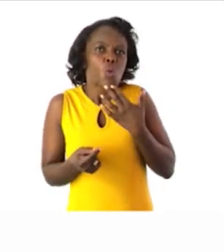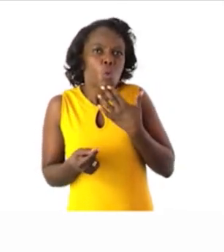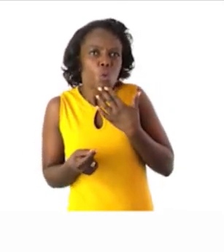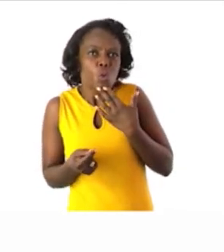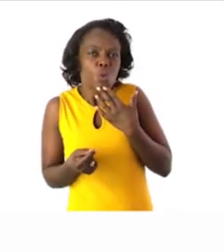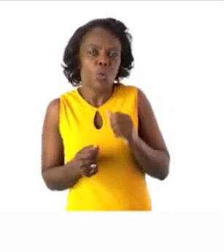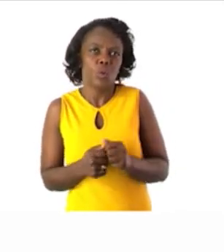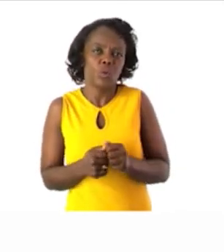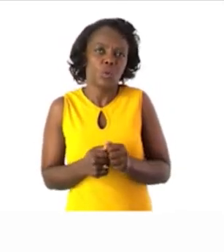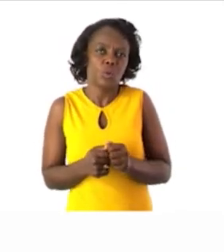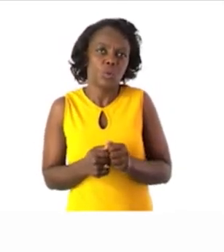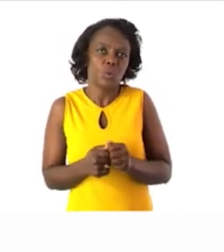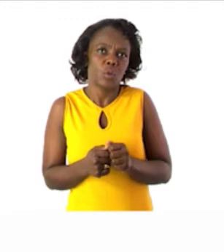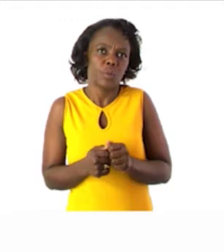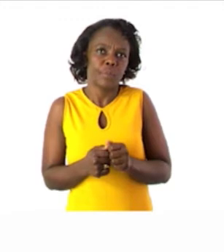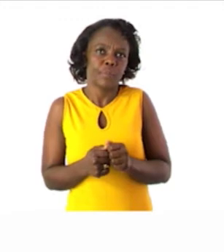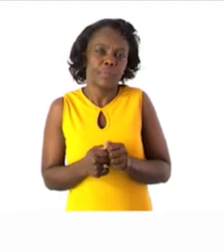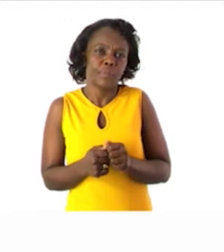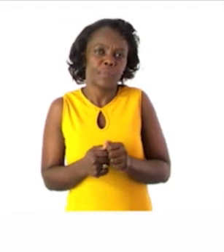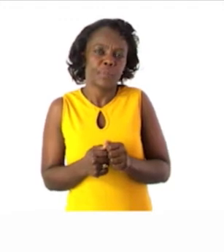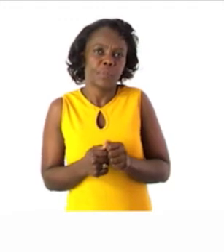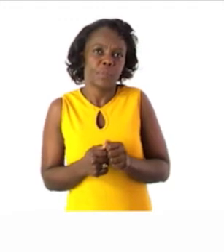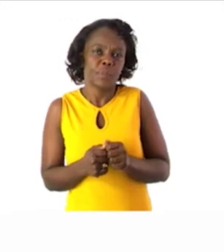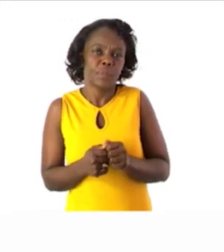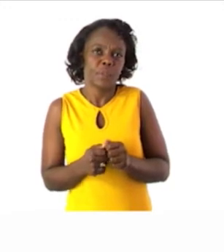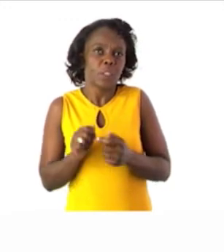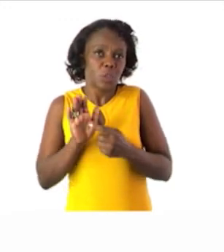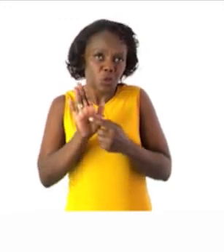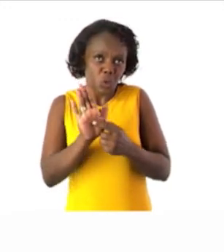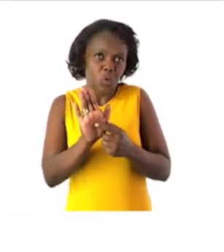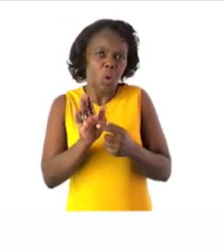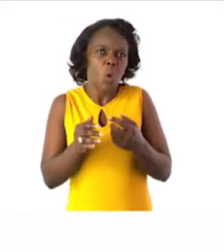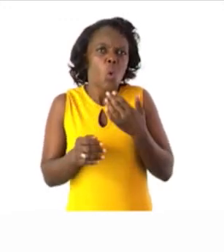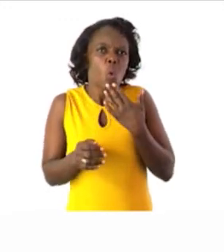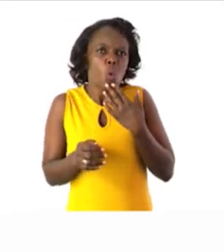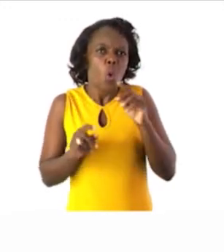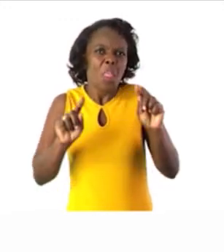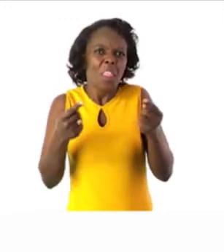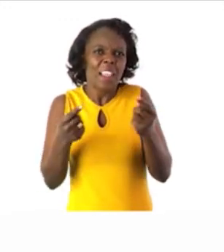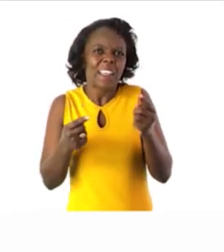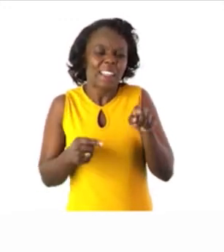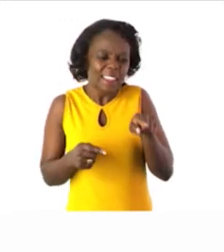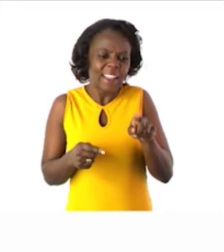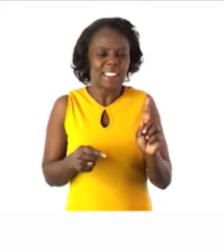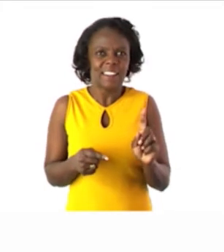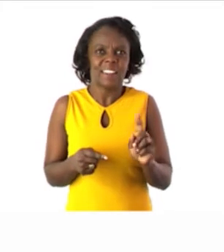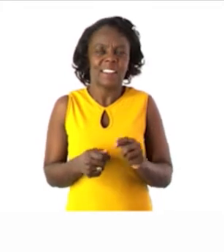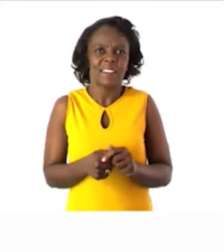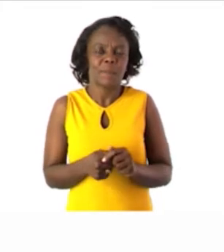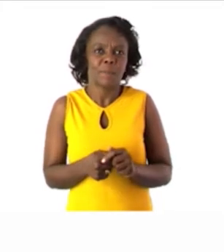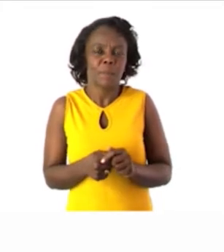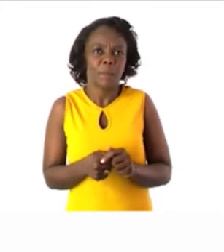a certain person, it shows that that thing belongs to that person, and then